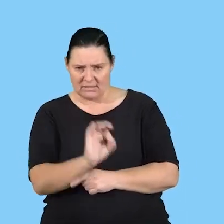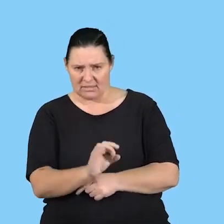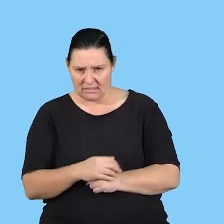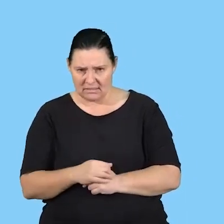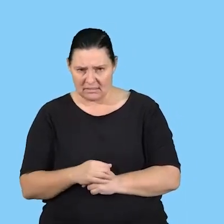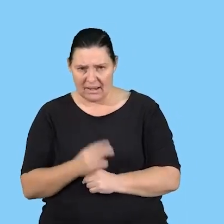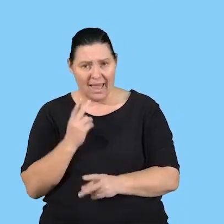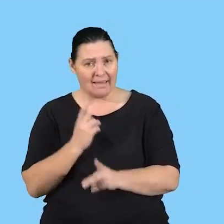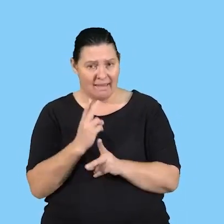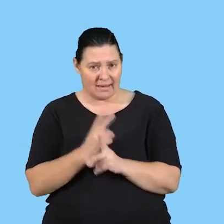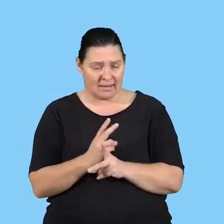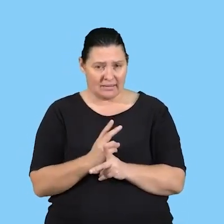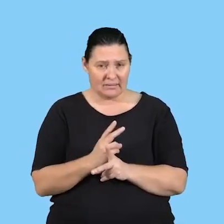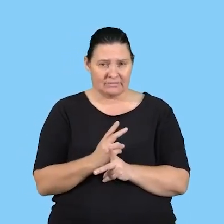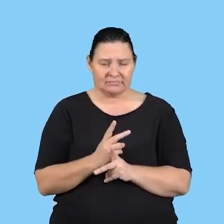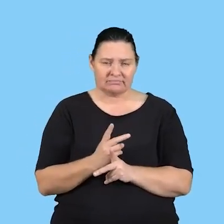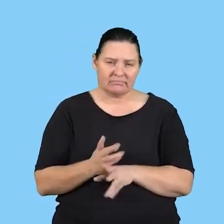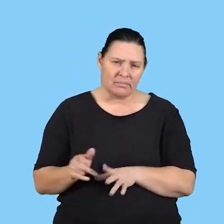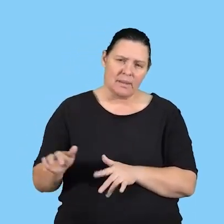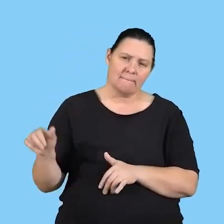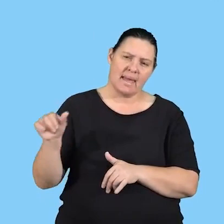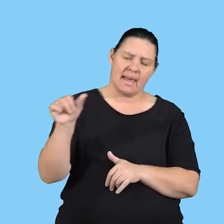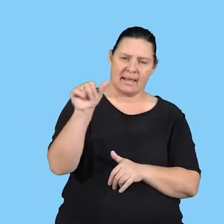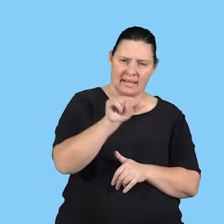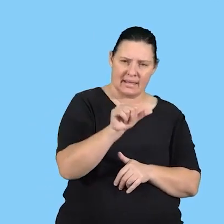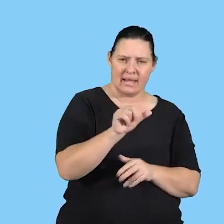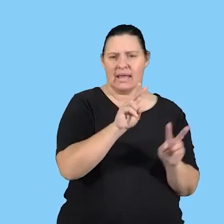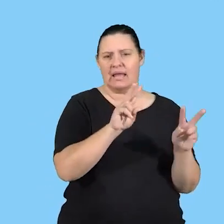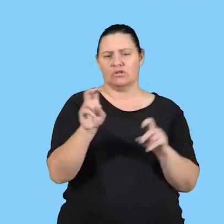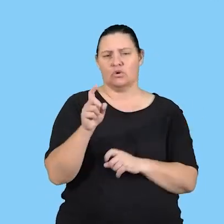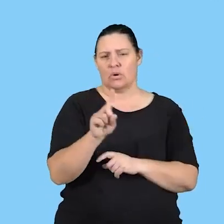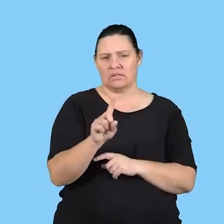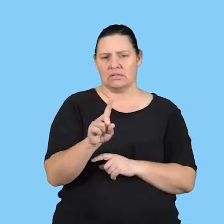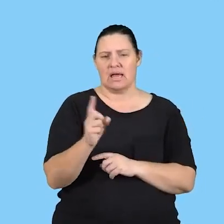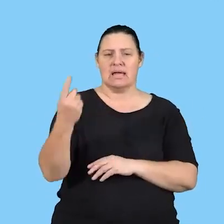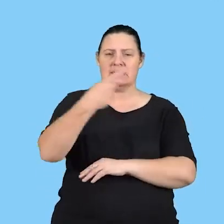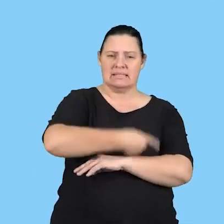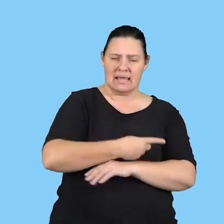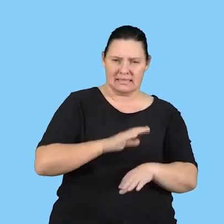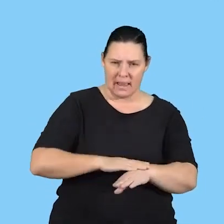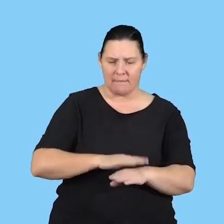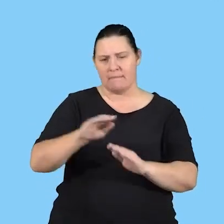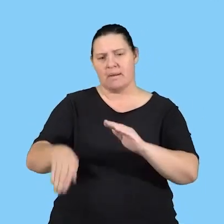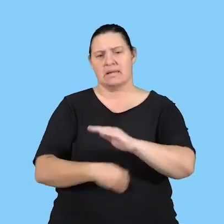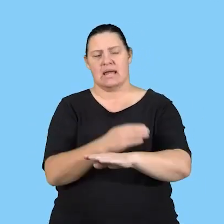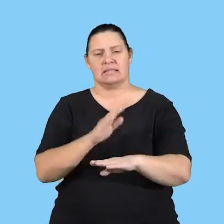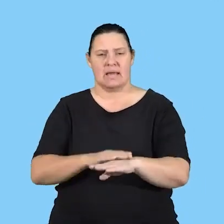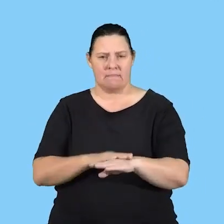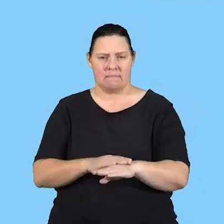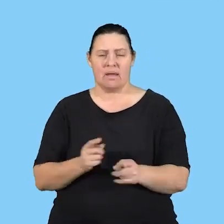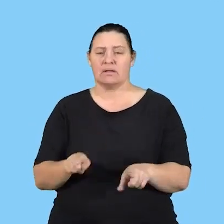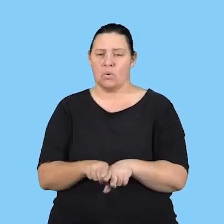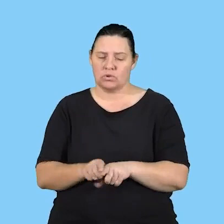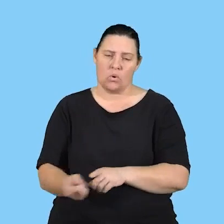this again goes back to the issue about daytime and nighttime, and